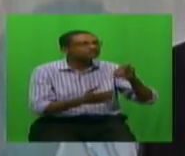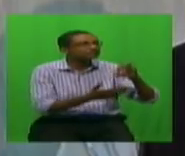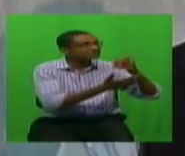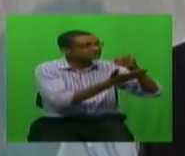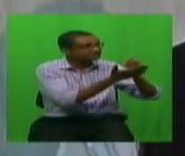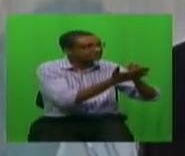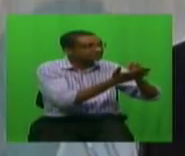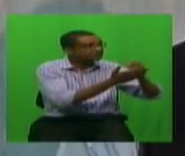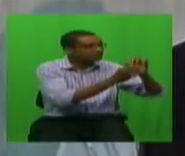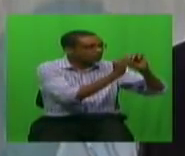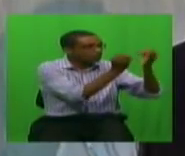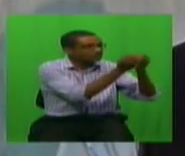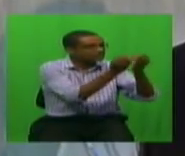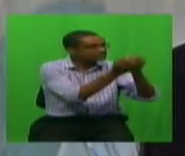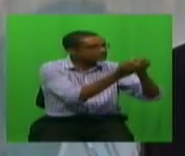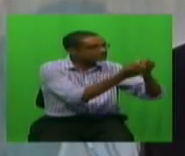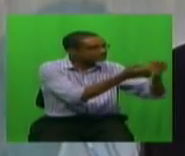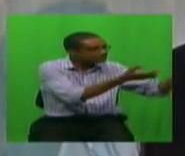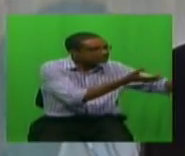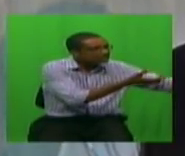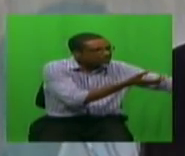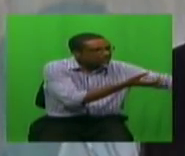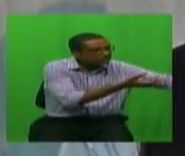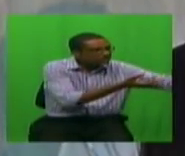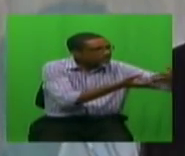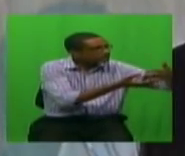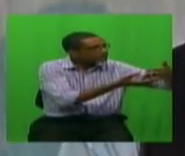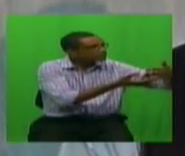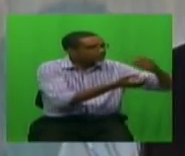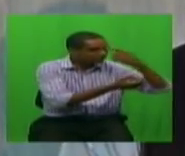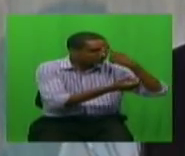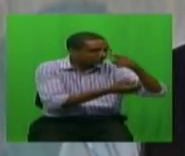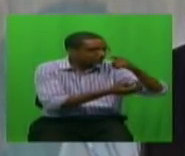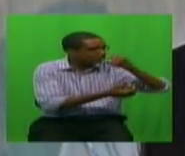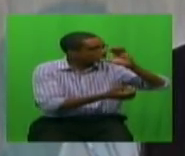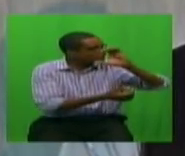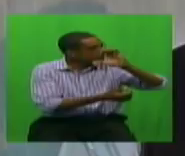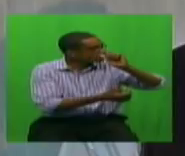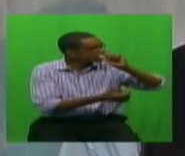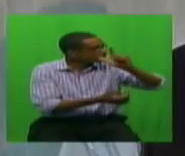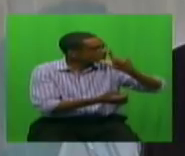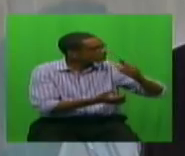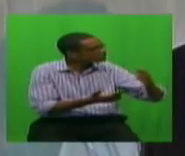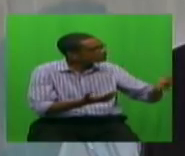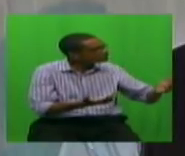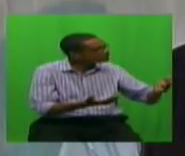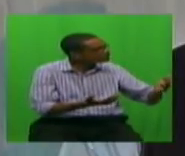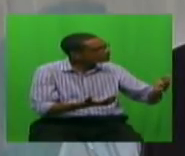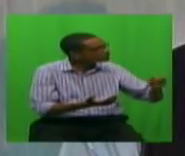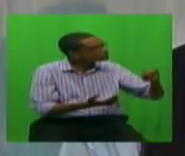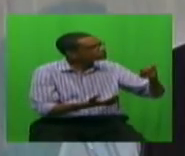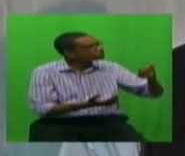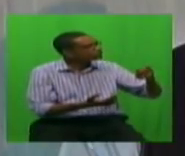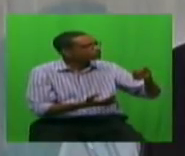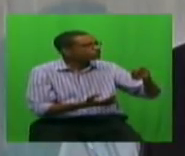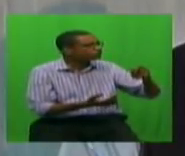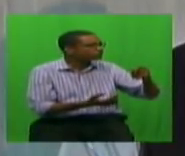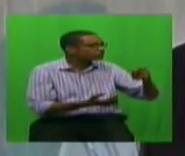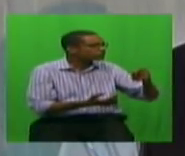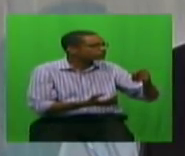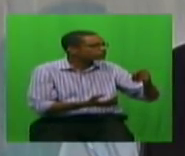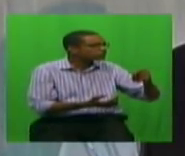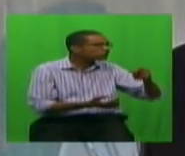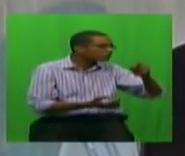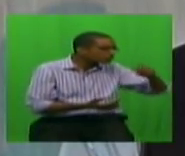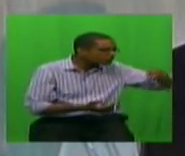Caribbean Airlines. And of course, they denied that by sending out a release of some sort. What advice you have for people who